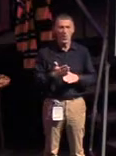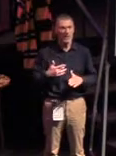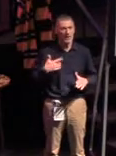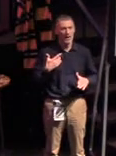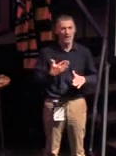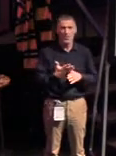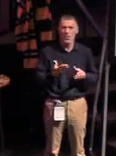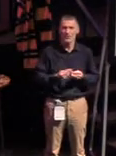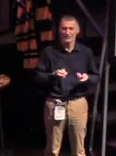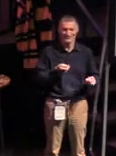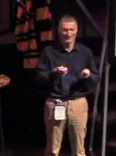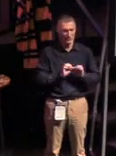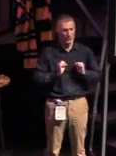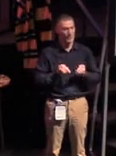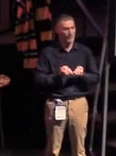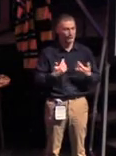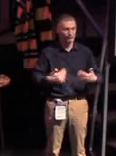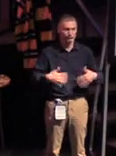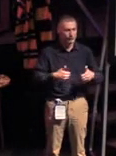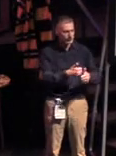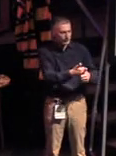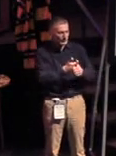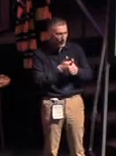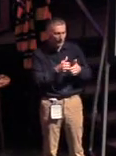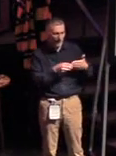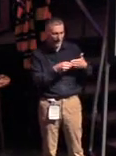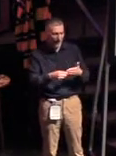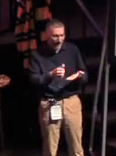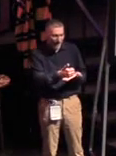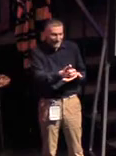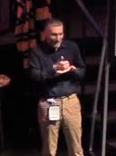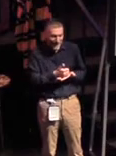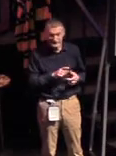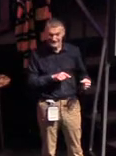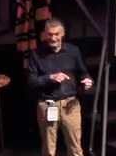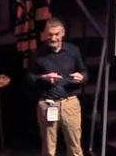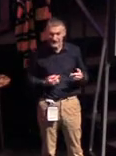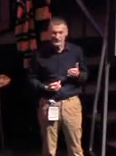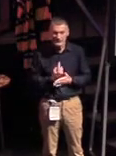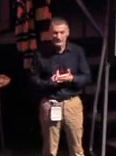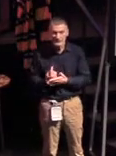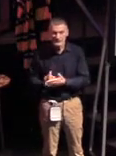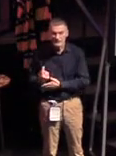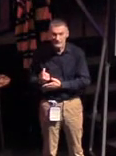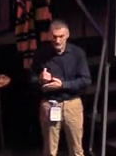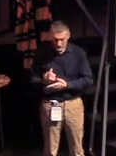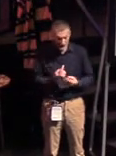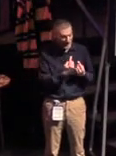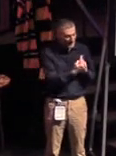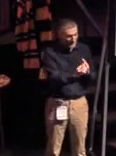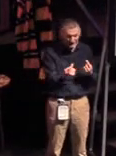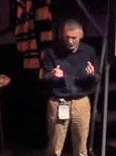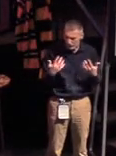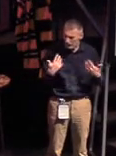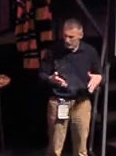steering group. They've supported us, they've guided us, they've advised, they've challenged us. And they've each individually put an